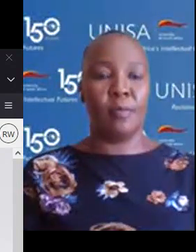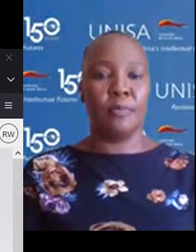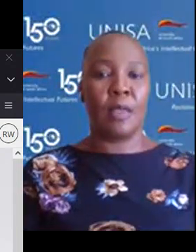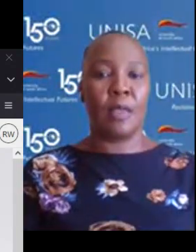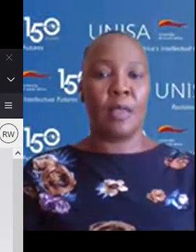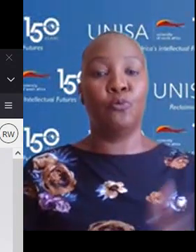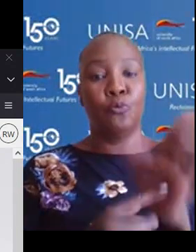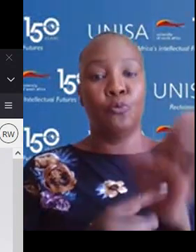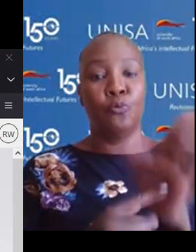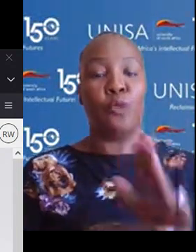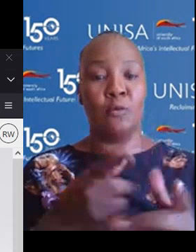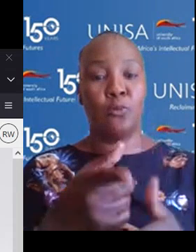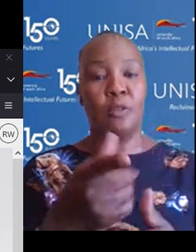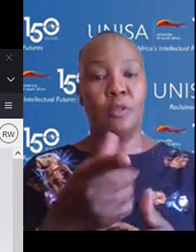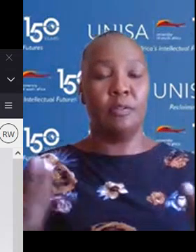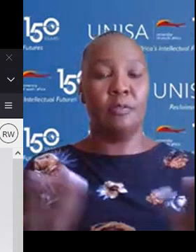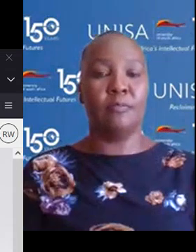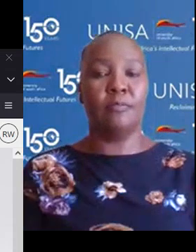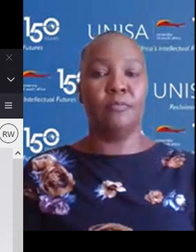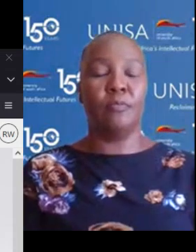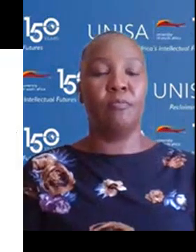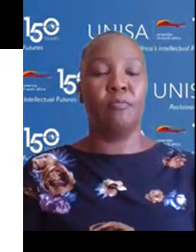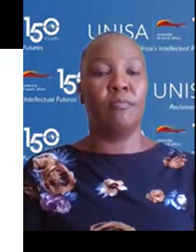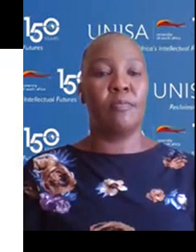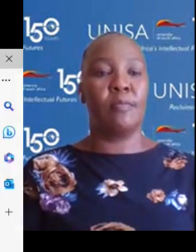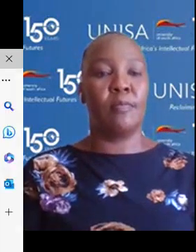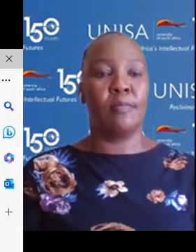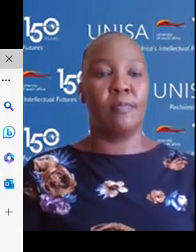one. If you are going to